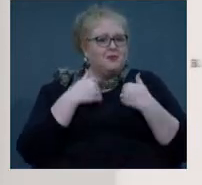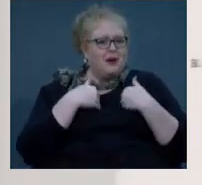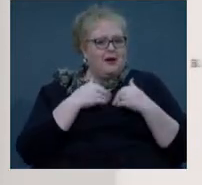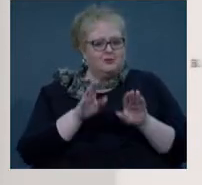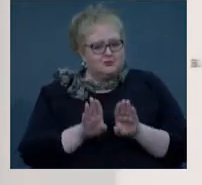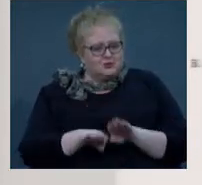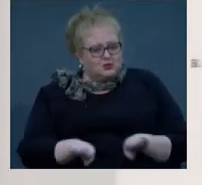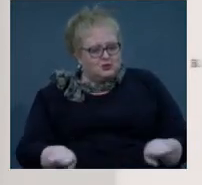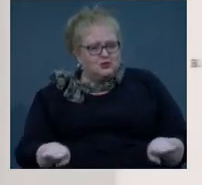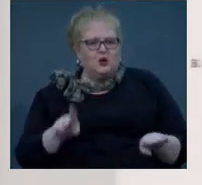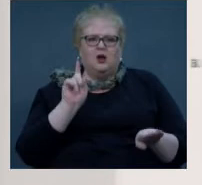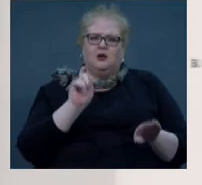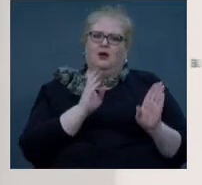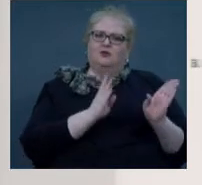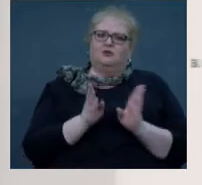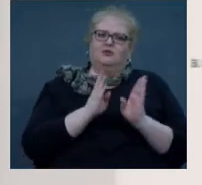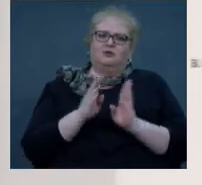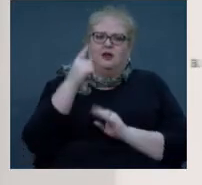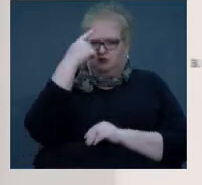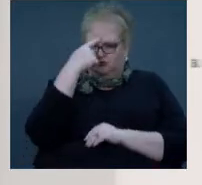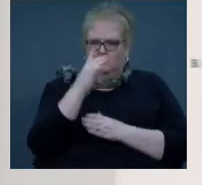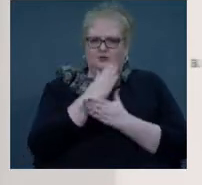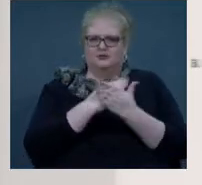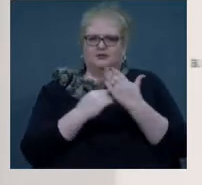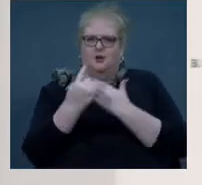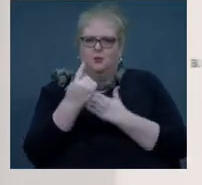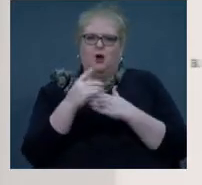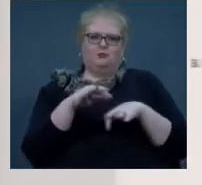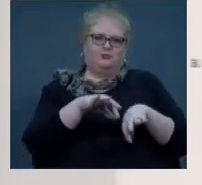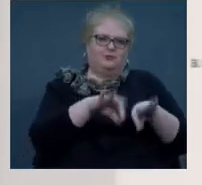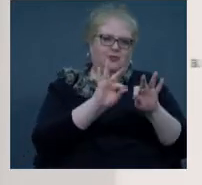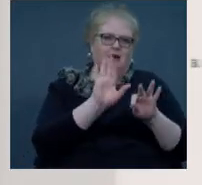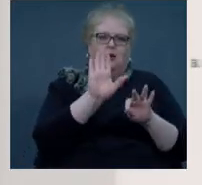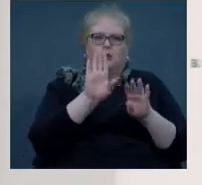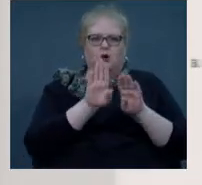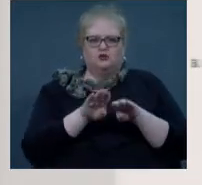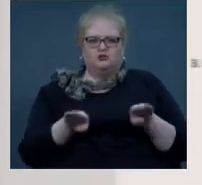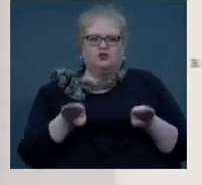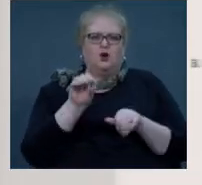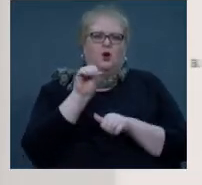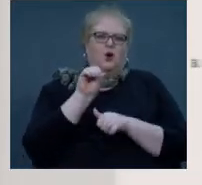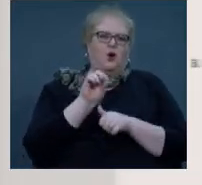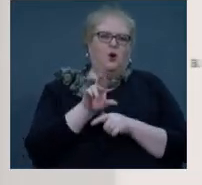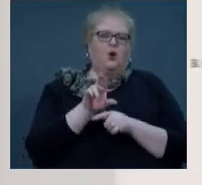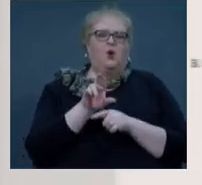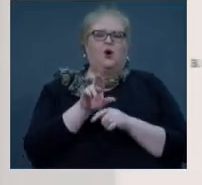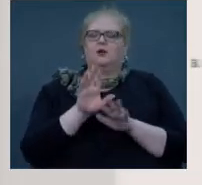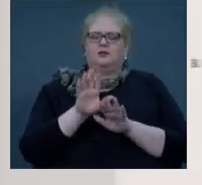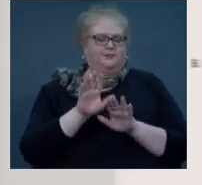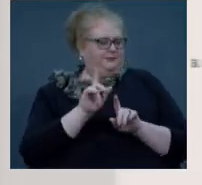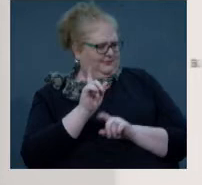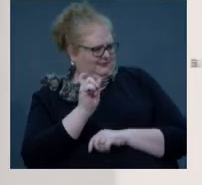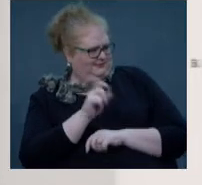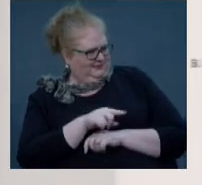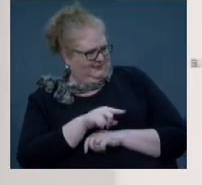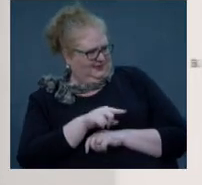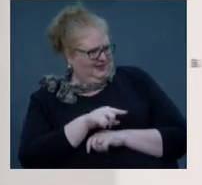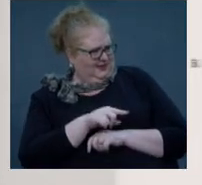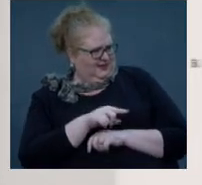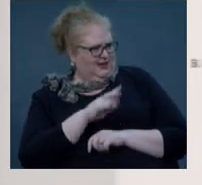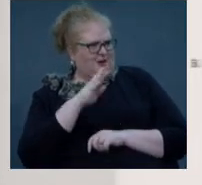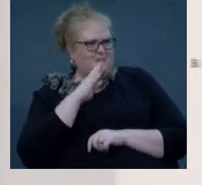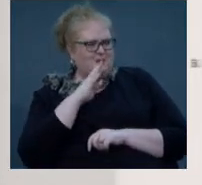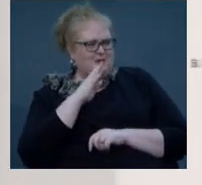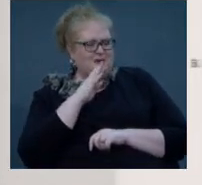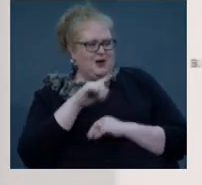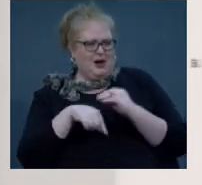have somebody there to make sure they're picked up at school or somebody at home when they're home. I just ask you a question? We talk about 2